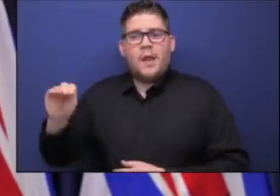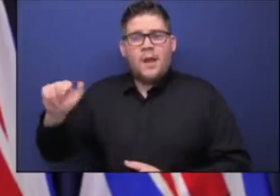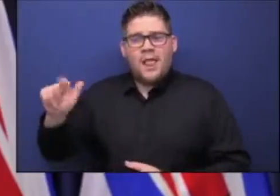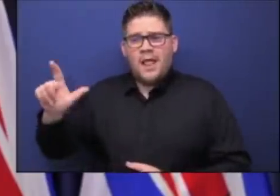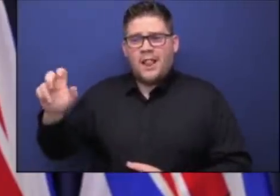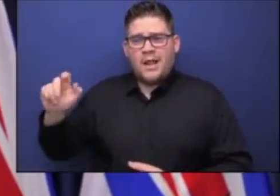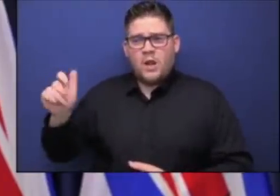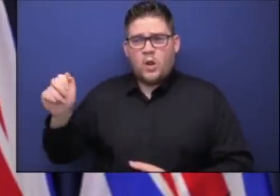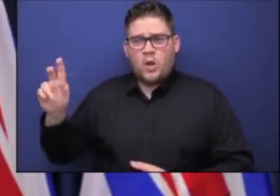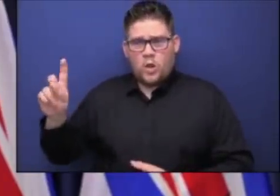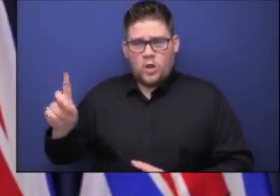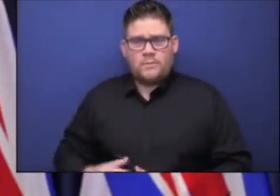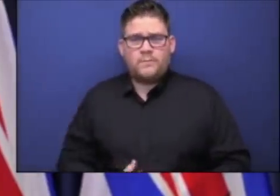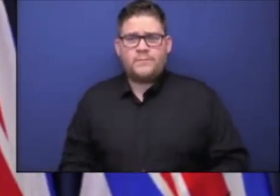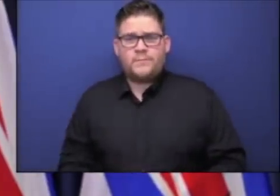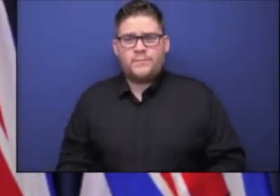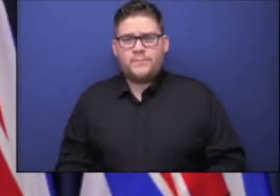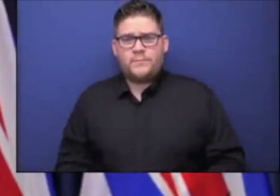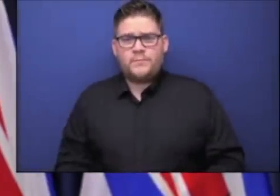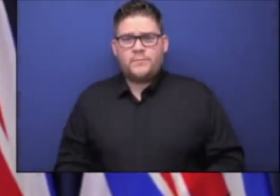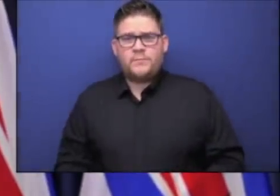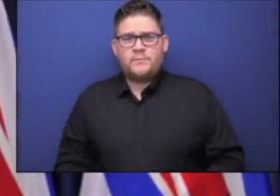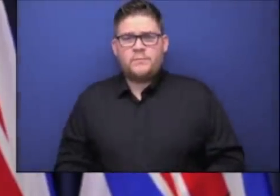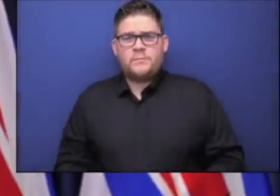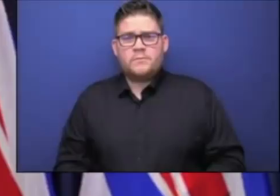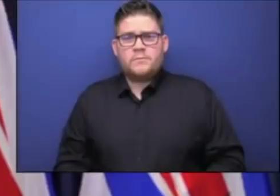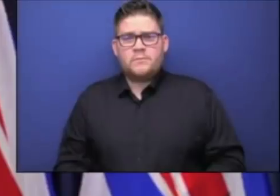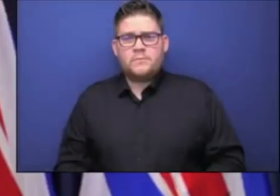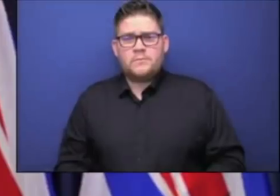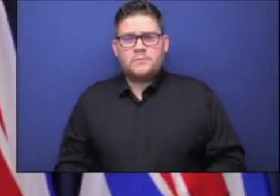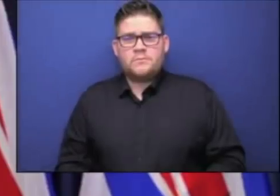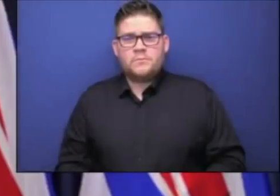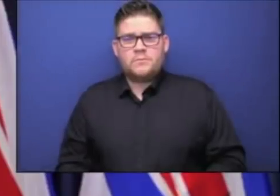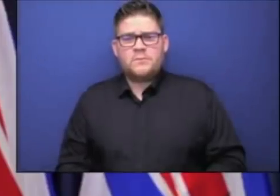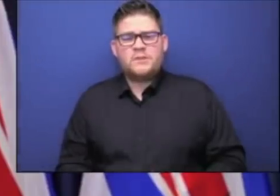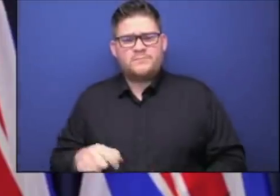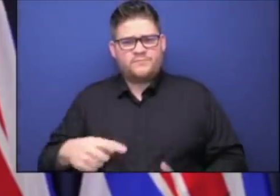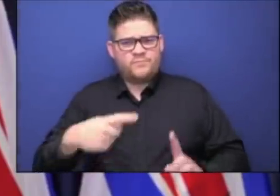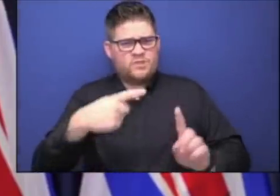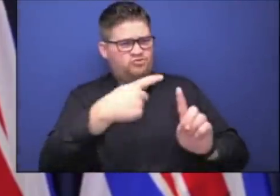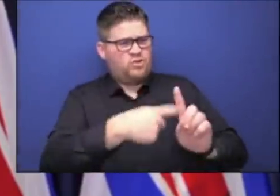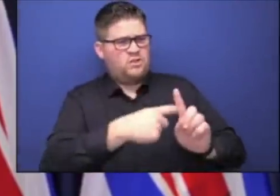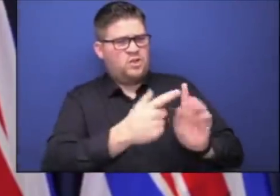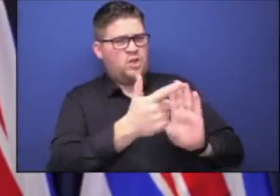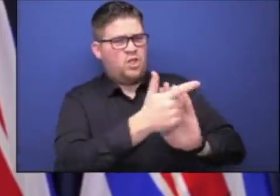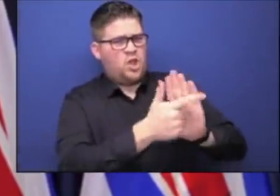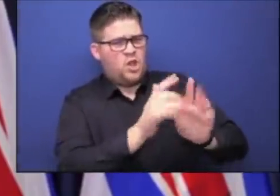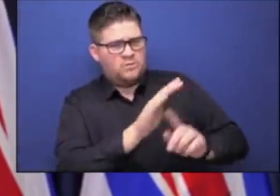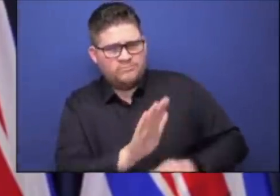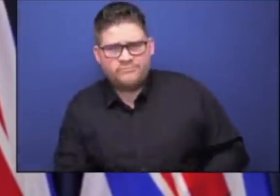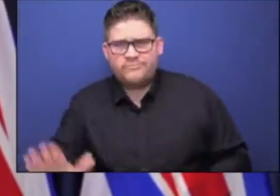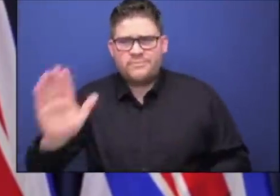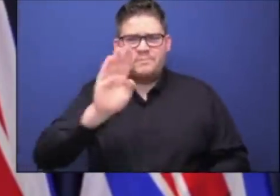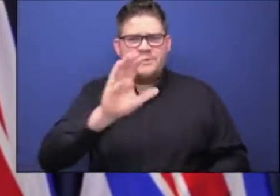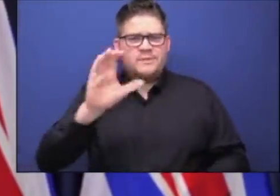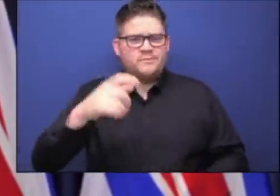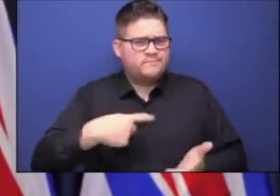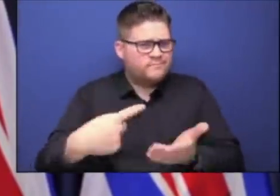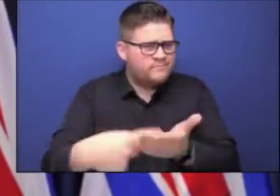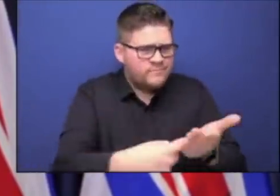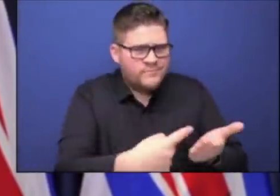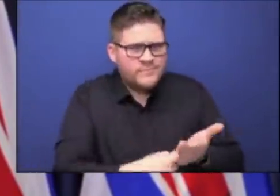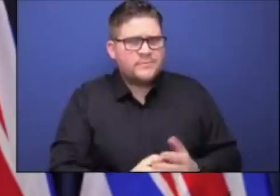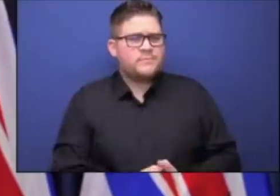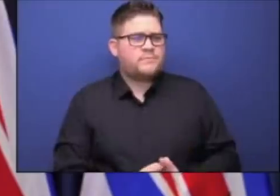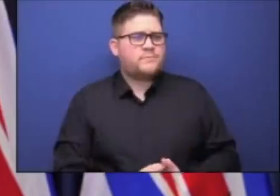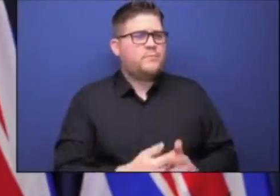in BC. We talked to landlords, we talked to renters, we talked to advocates, lawyers, we looked at other systems around the world to try and